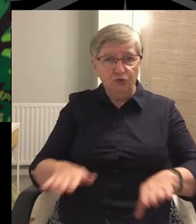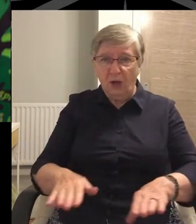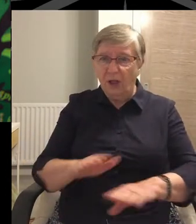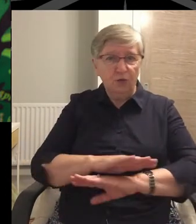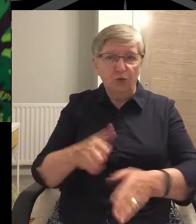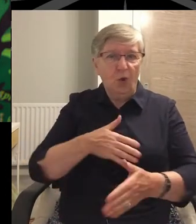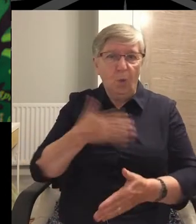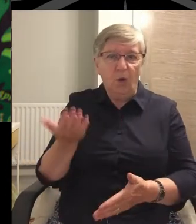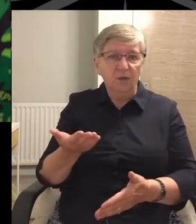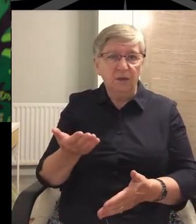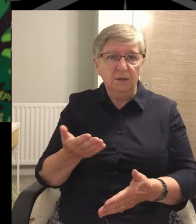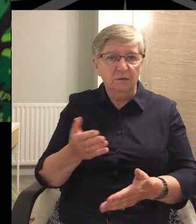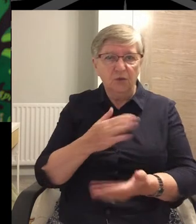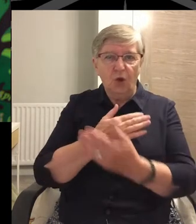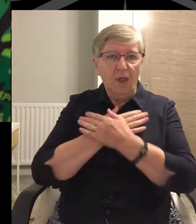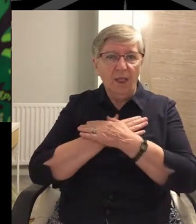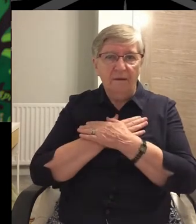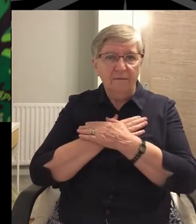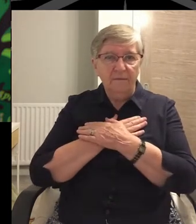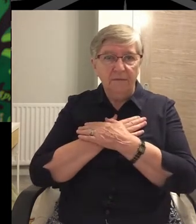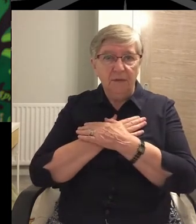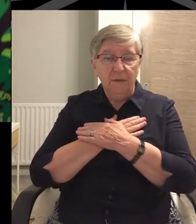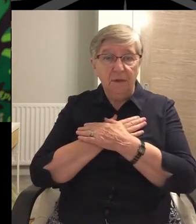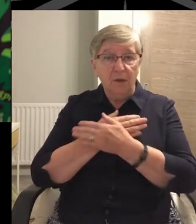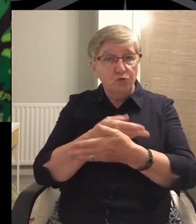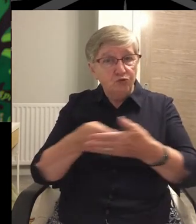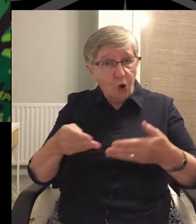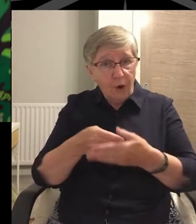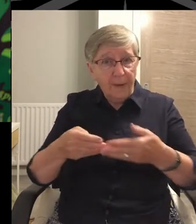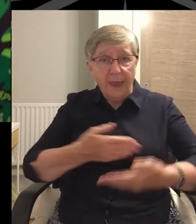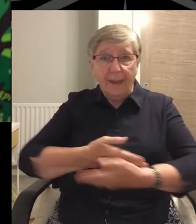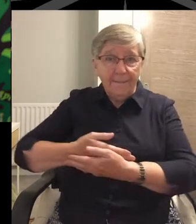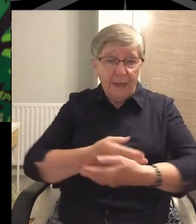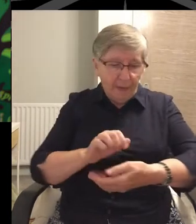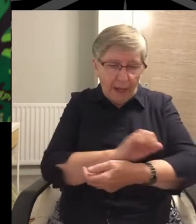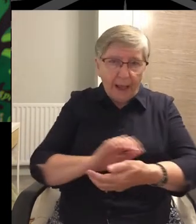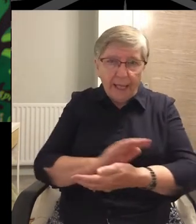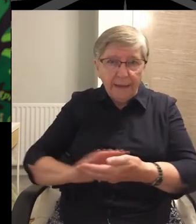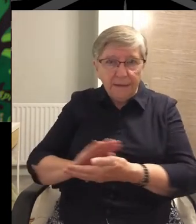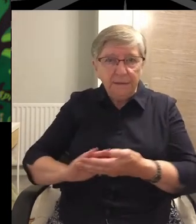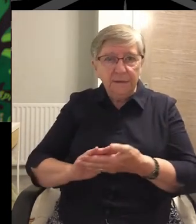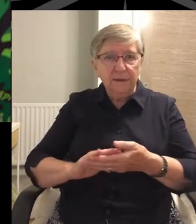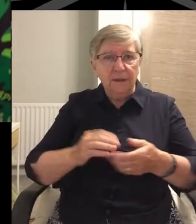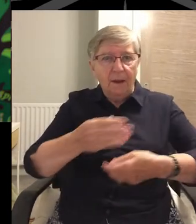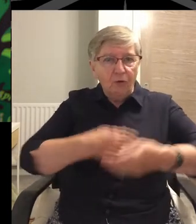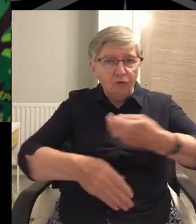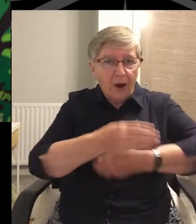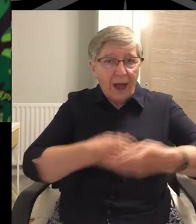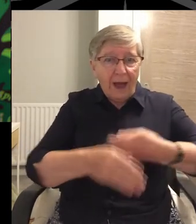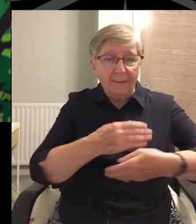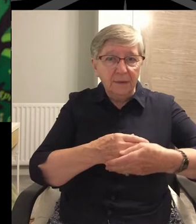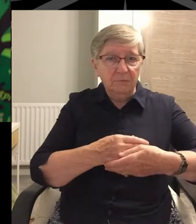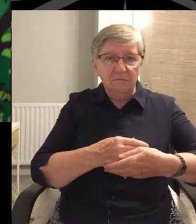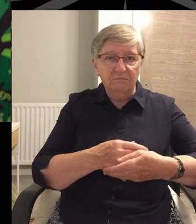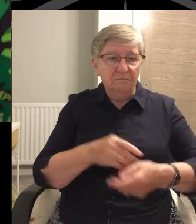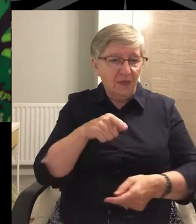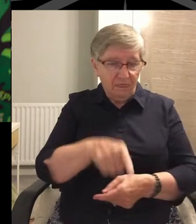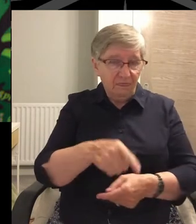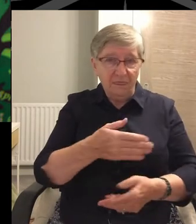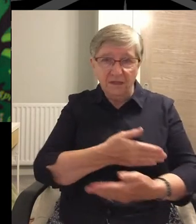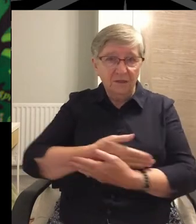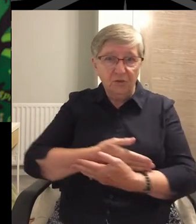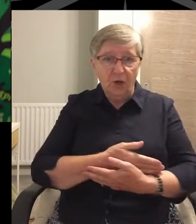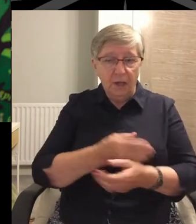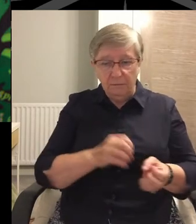is not wanted or loved. Instead of the usual cleansing and care normally given to the newborn, this child was simply left